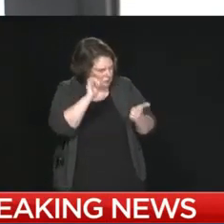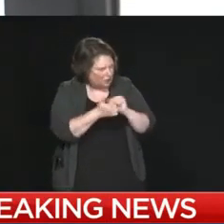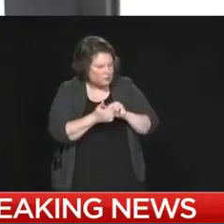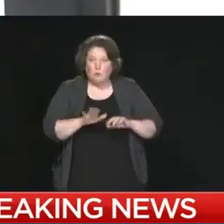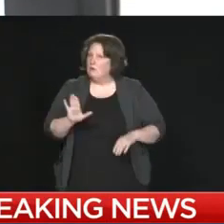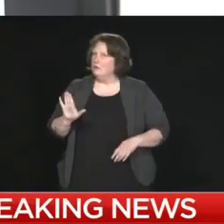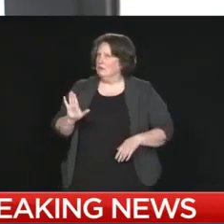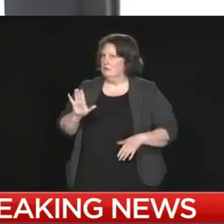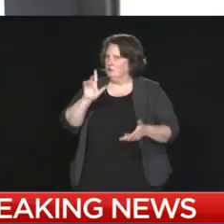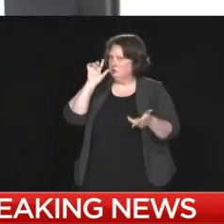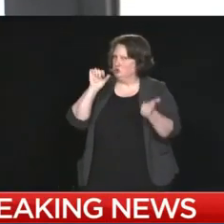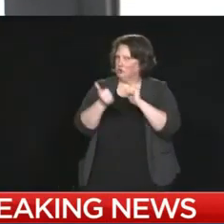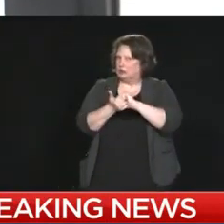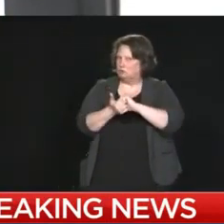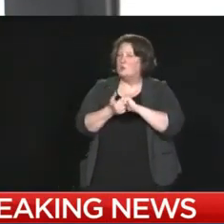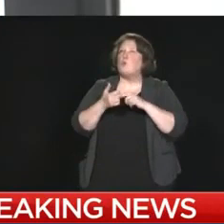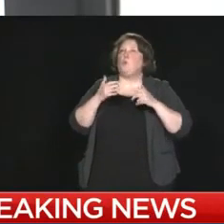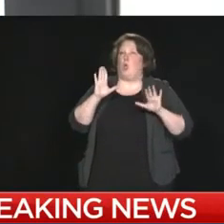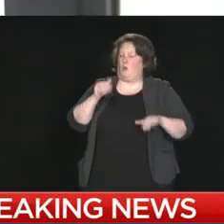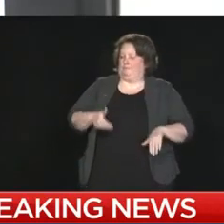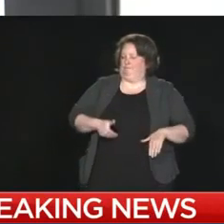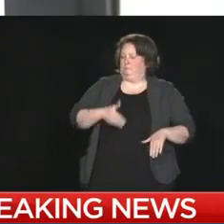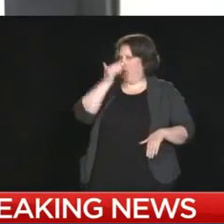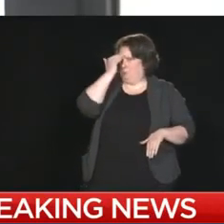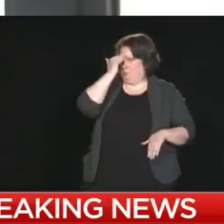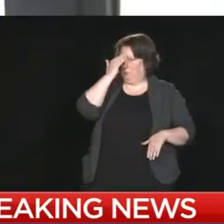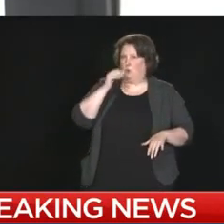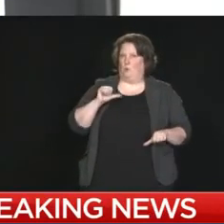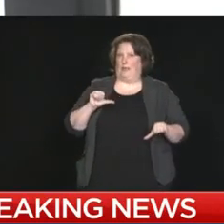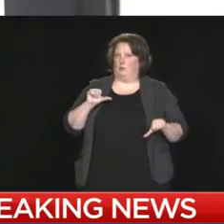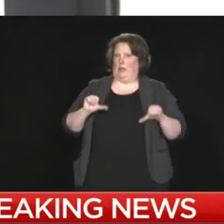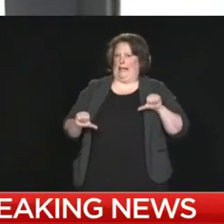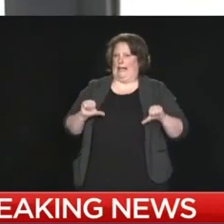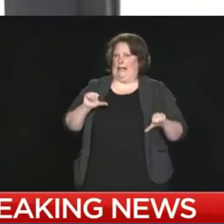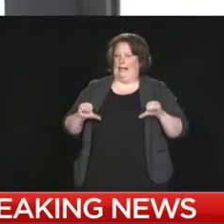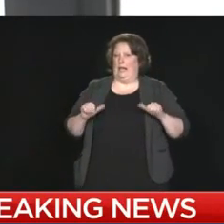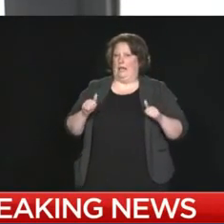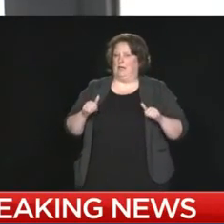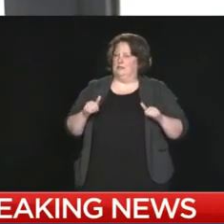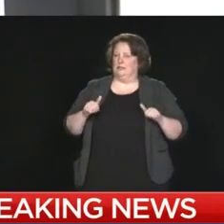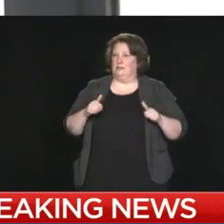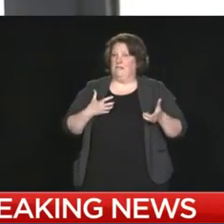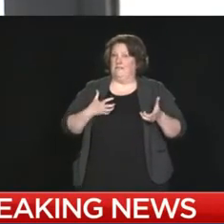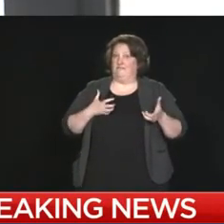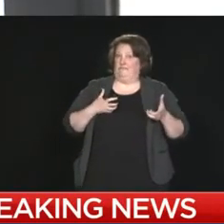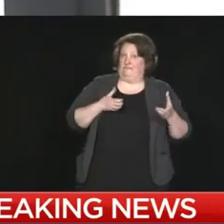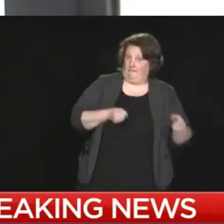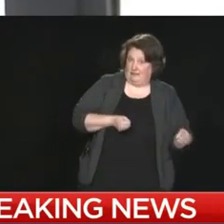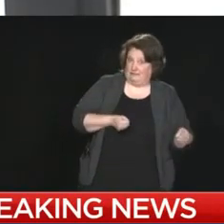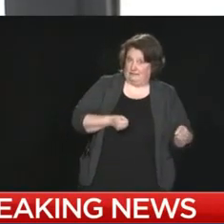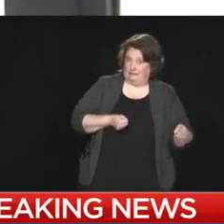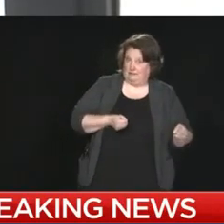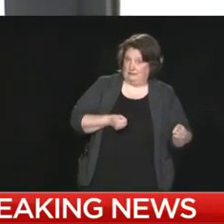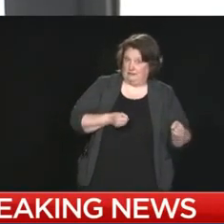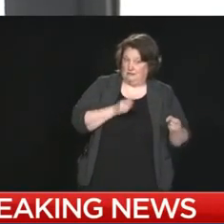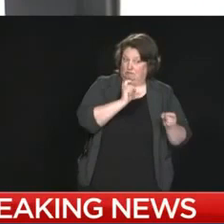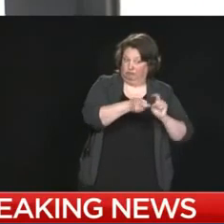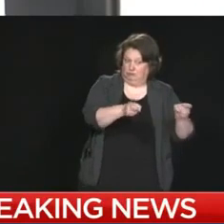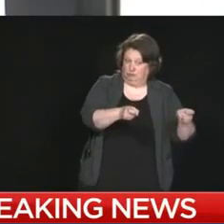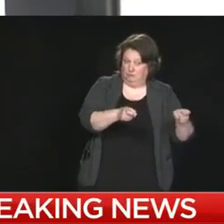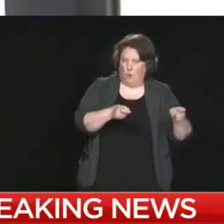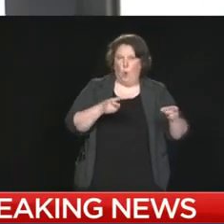changed at all. We always knew that the choice we had to make with the Canada Emergency Response Benefit